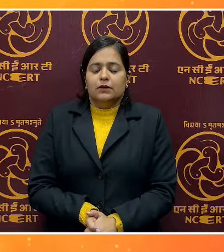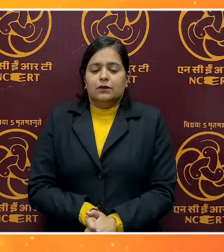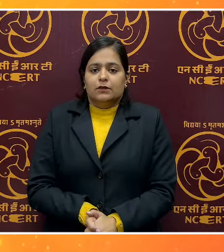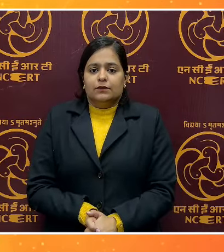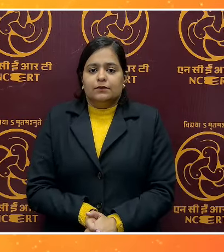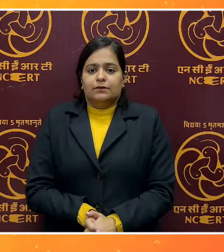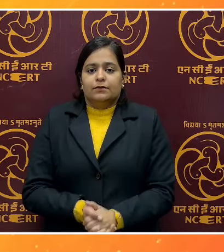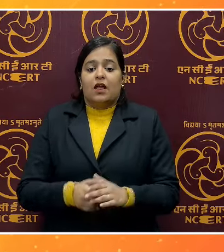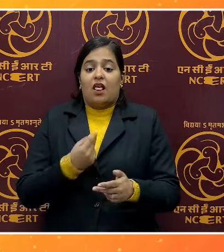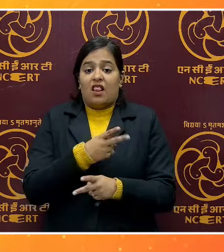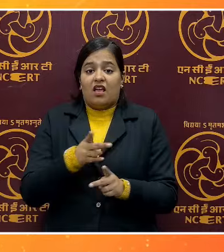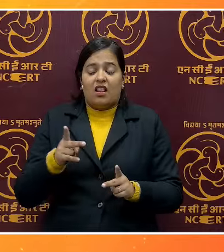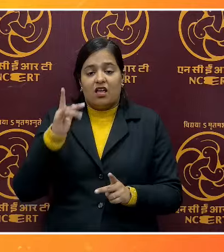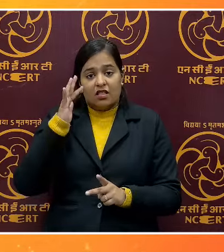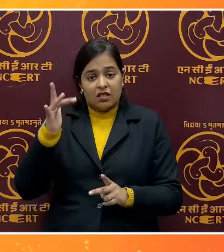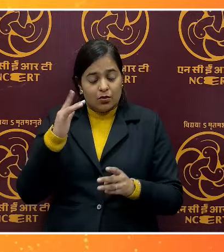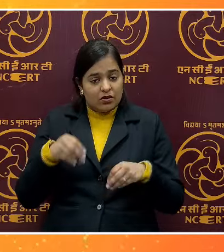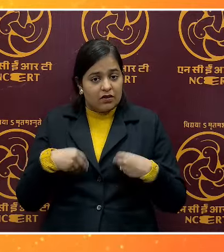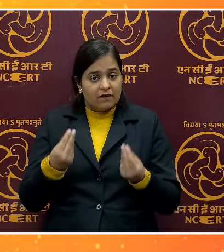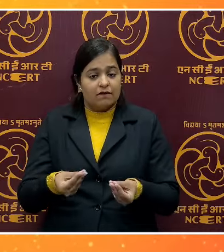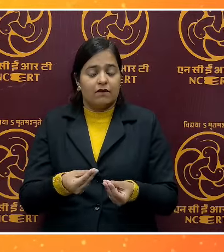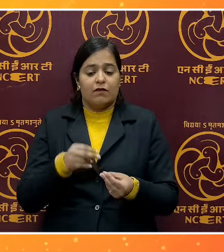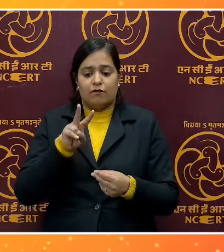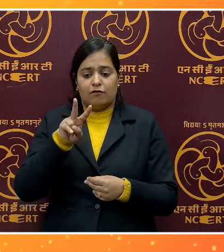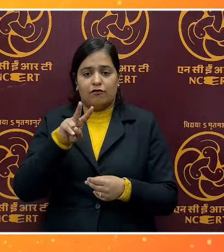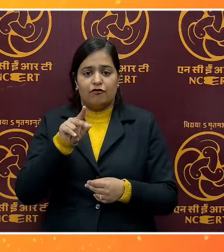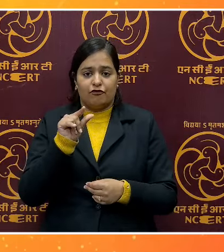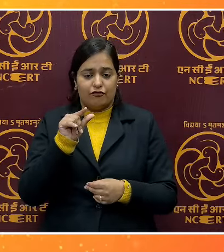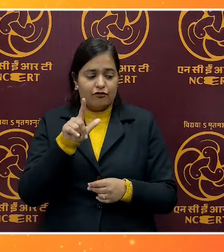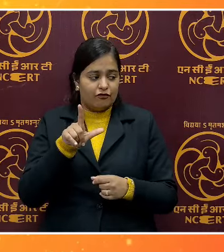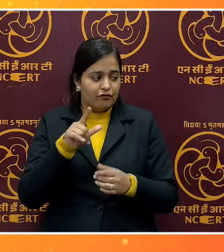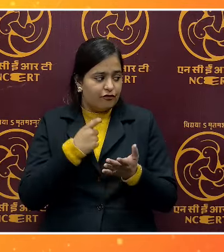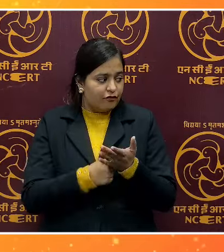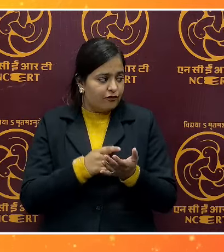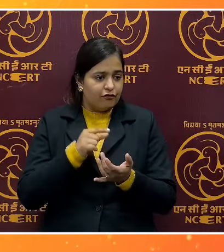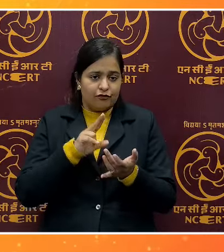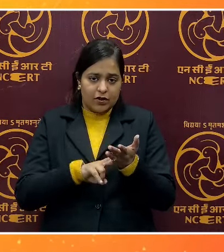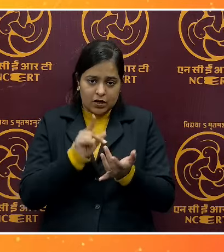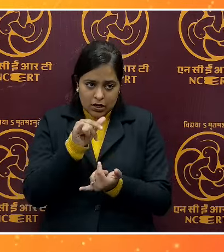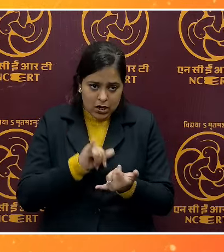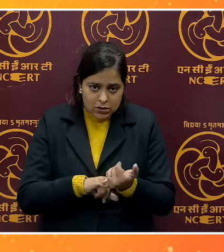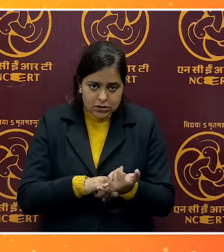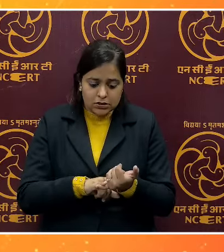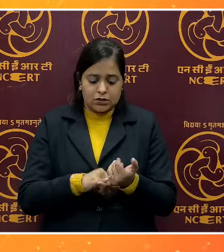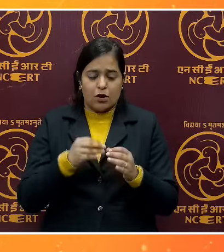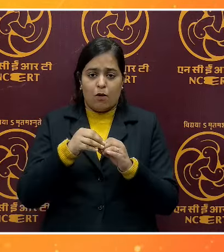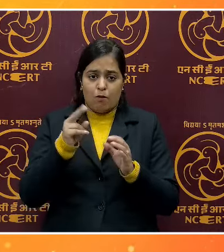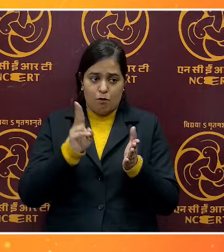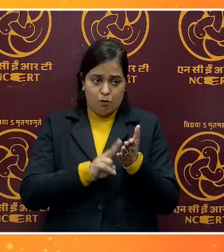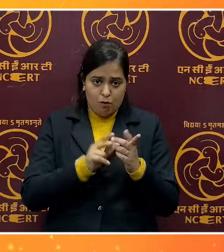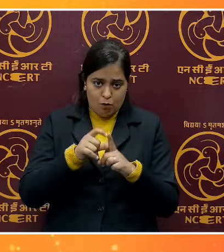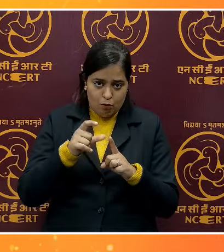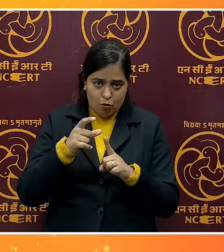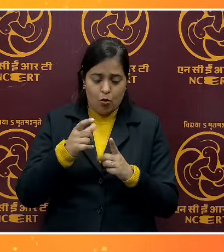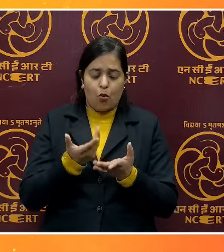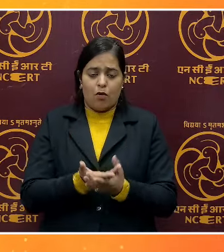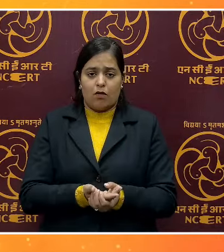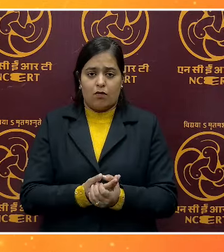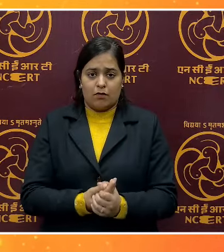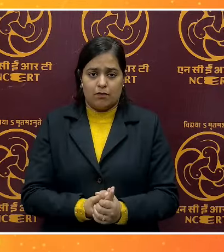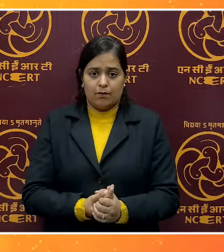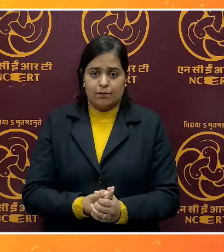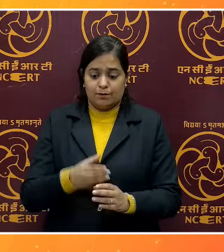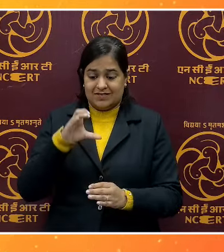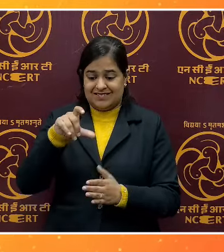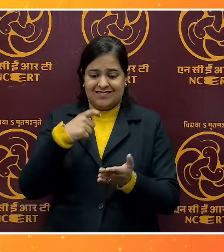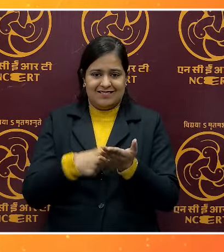theories has been given, like Werner's theory of coordination compound, valence bond theory of coordination compound,